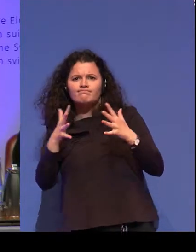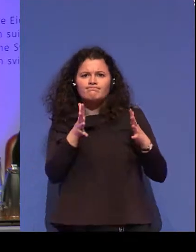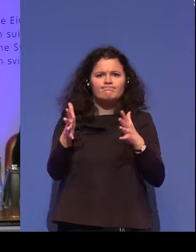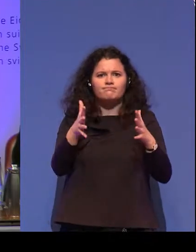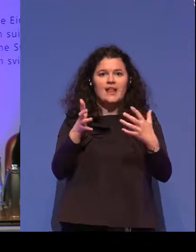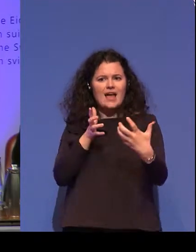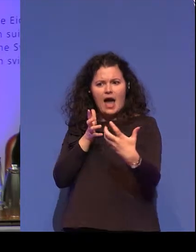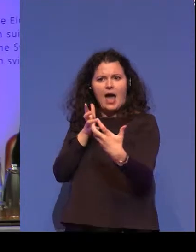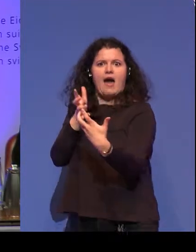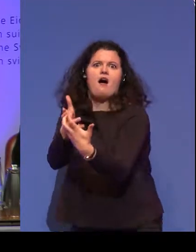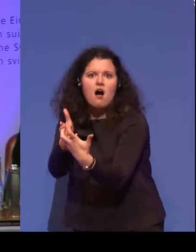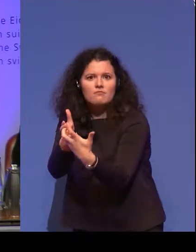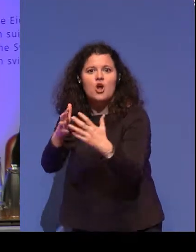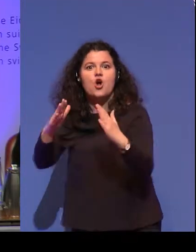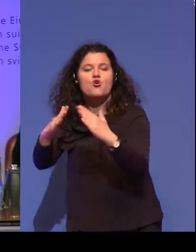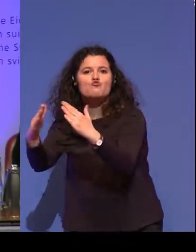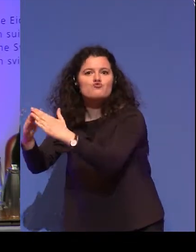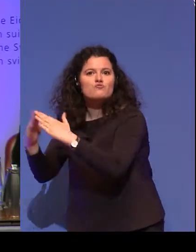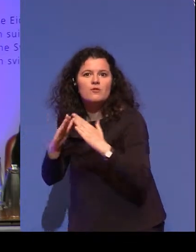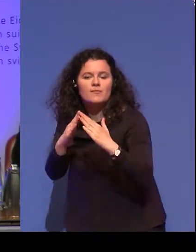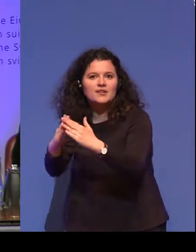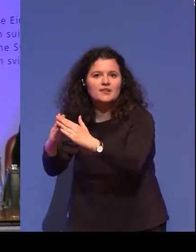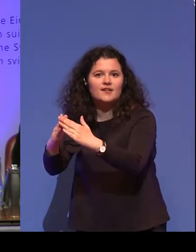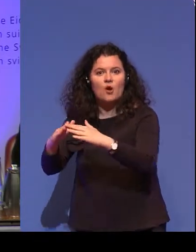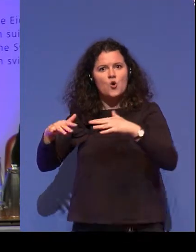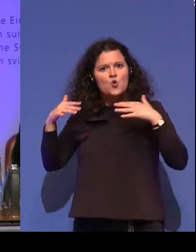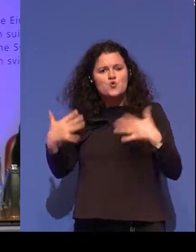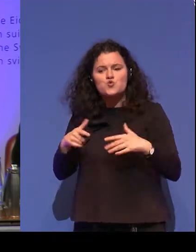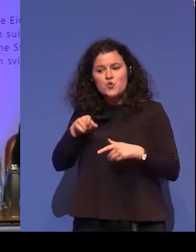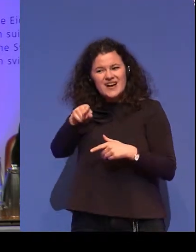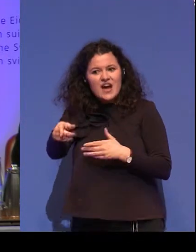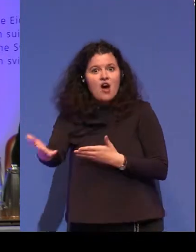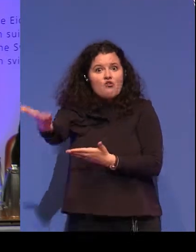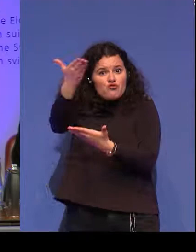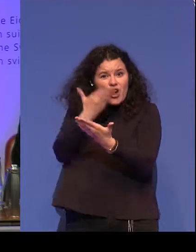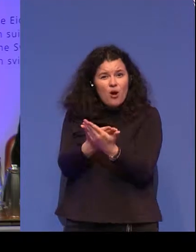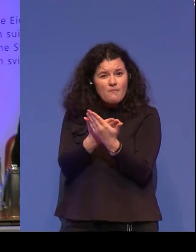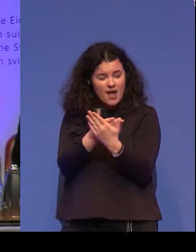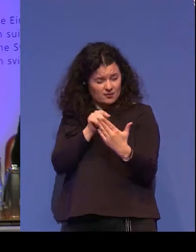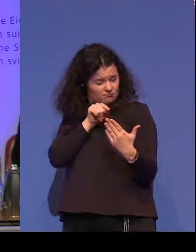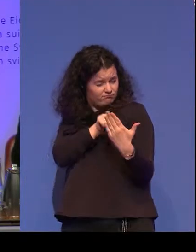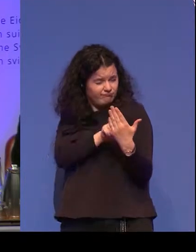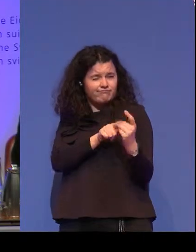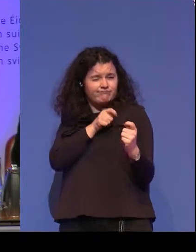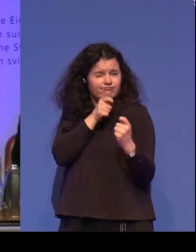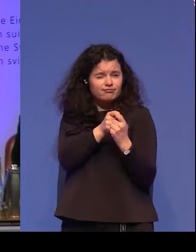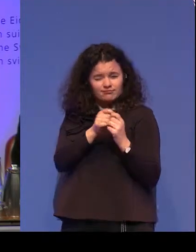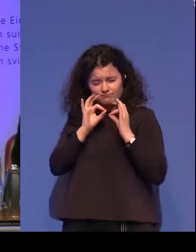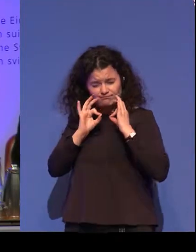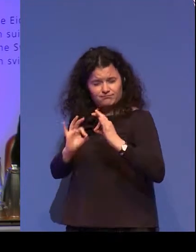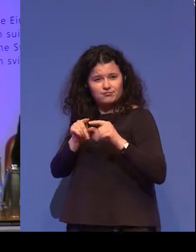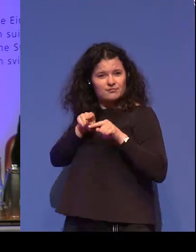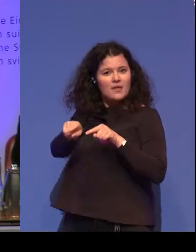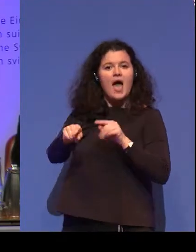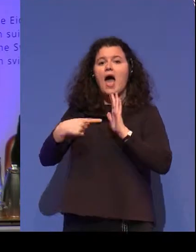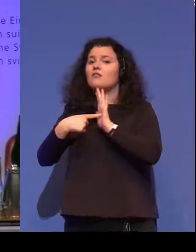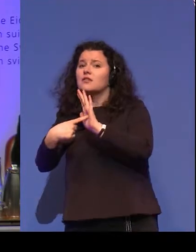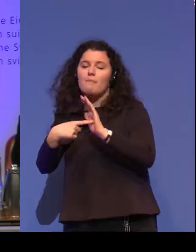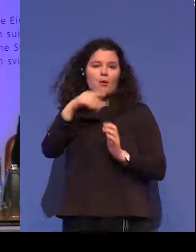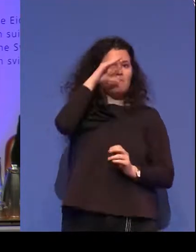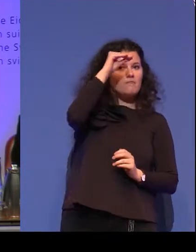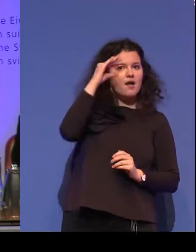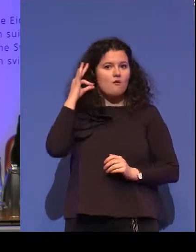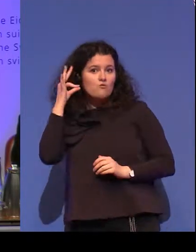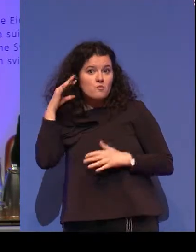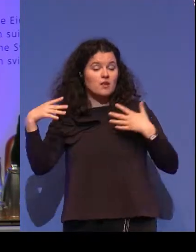and the priorities of all the different vulnerable groups. And they made recommendations for the specific needs related to things like gender and